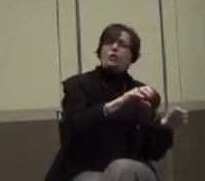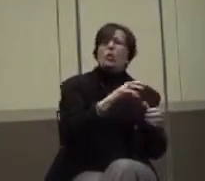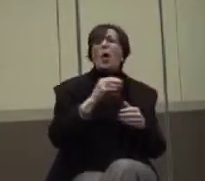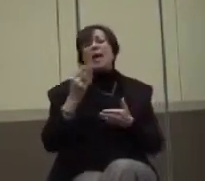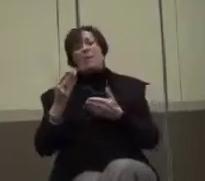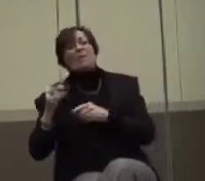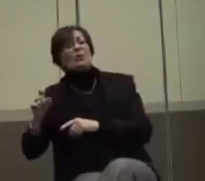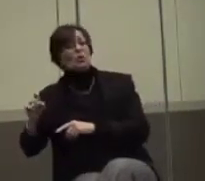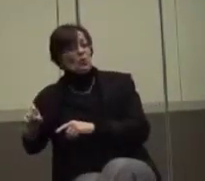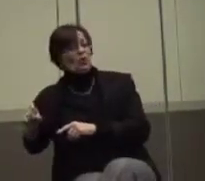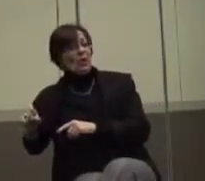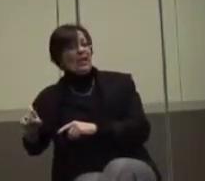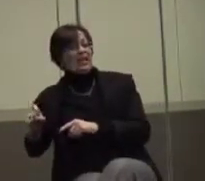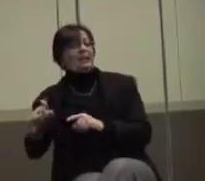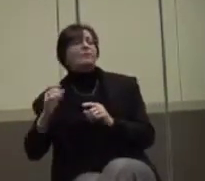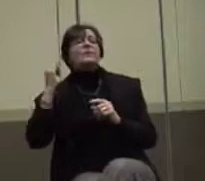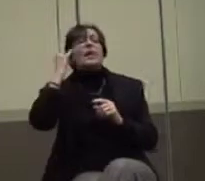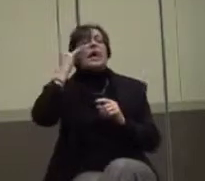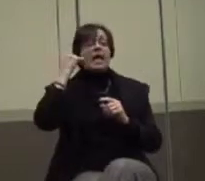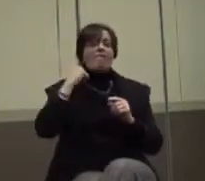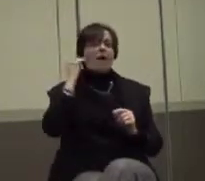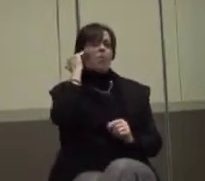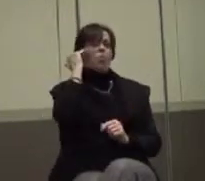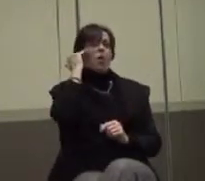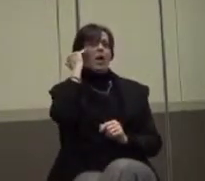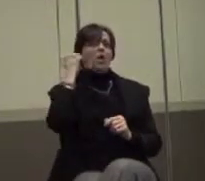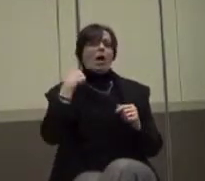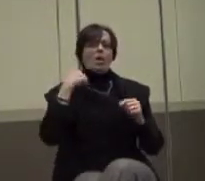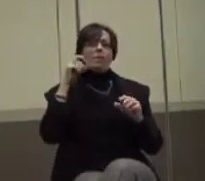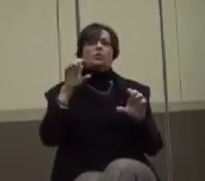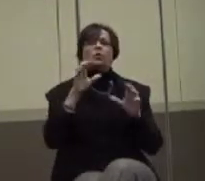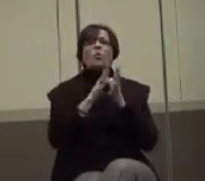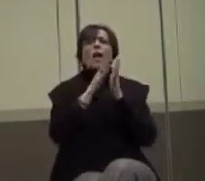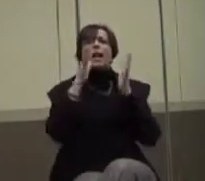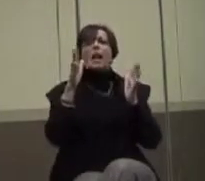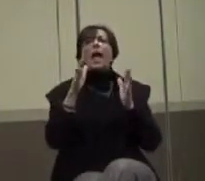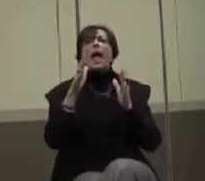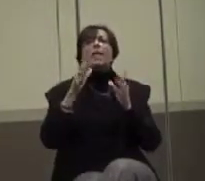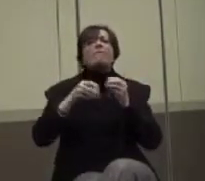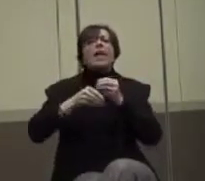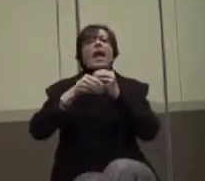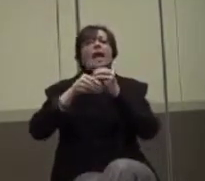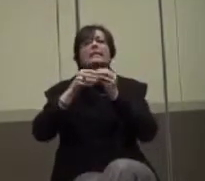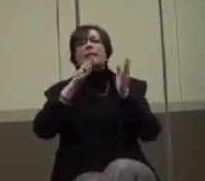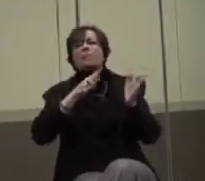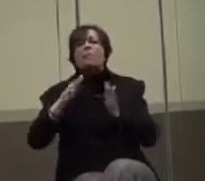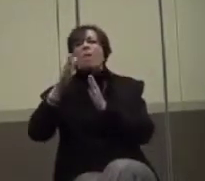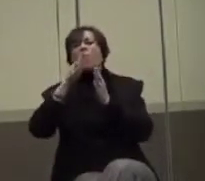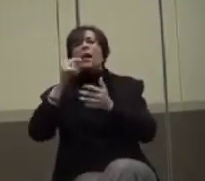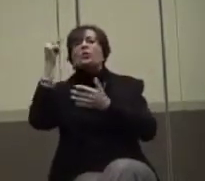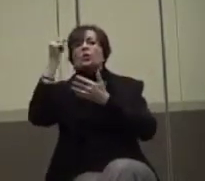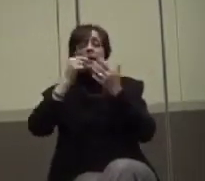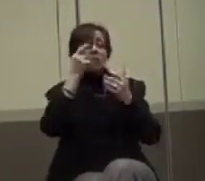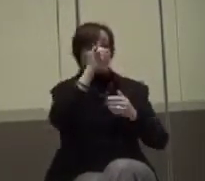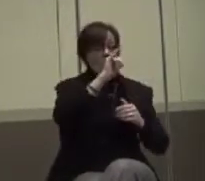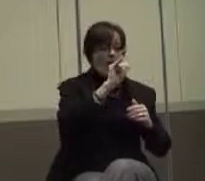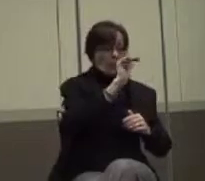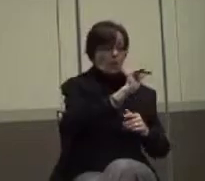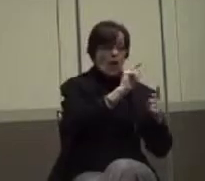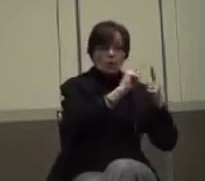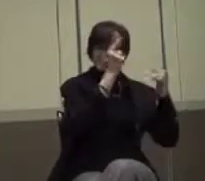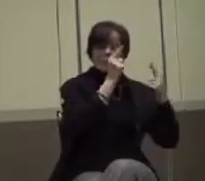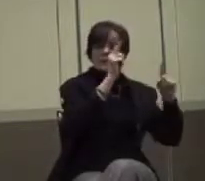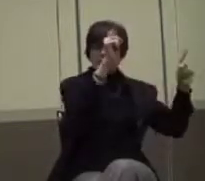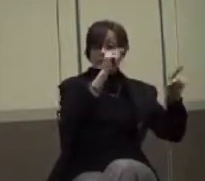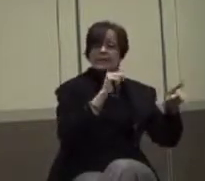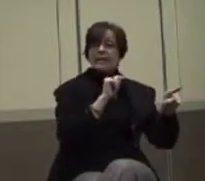doing lots, and I'm aware that I have to do a lot of antecedent preparation, things like that, in order for this child to be successful, then